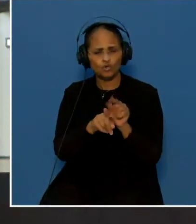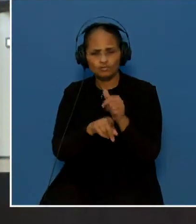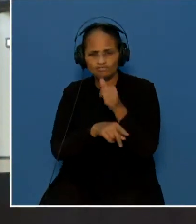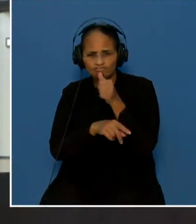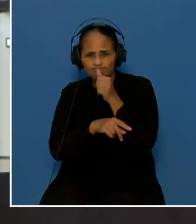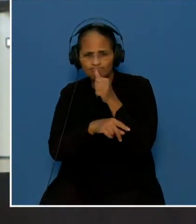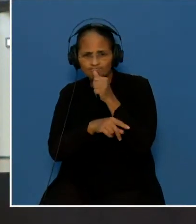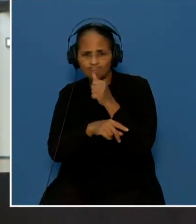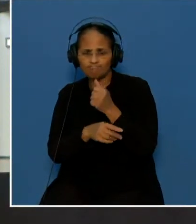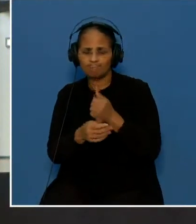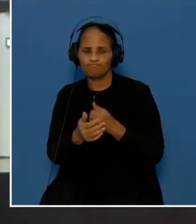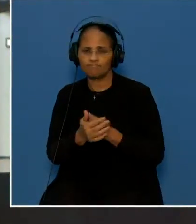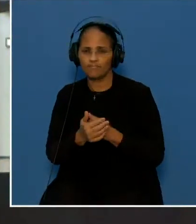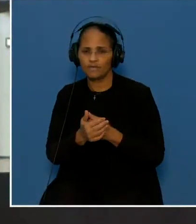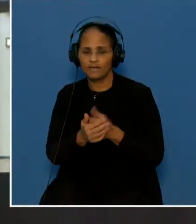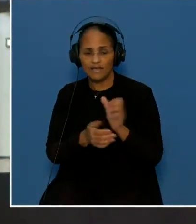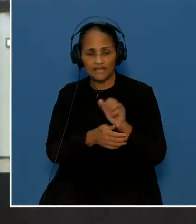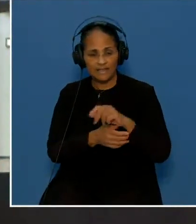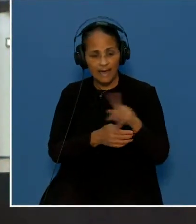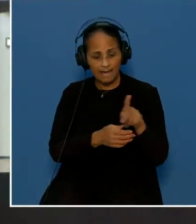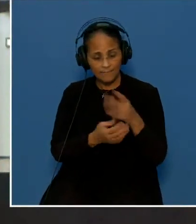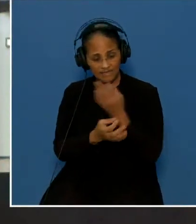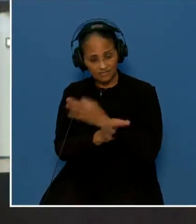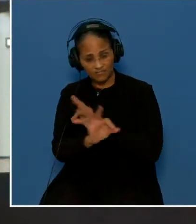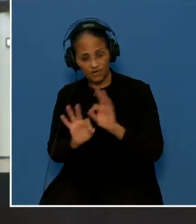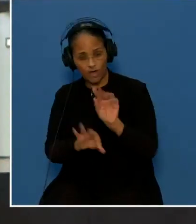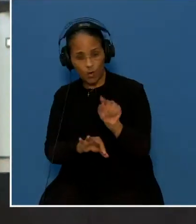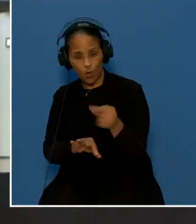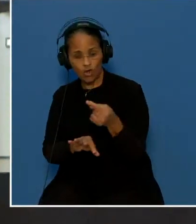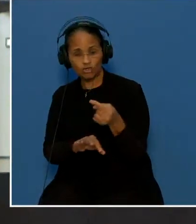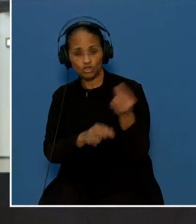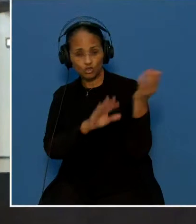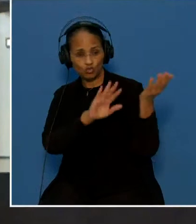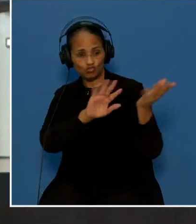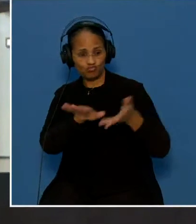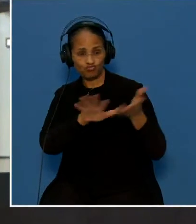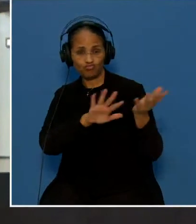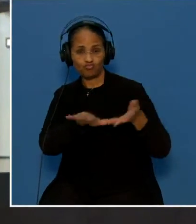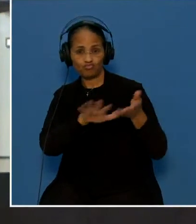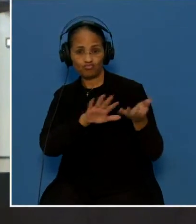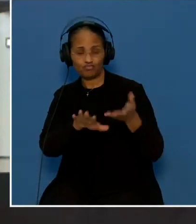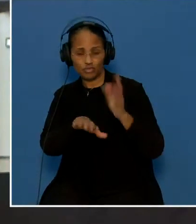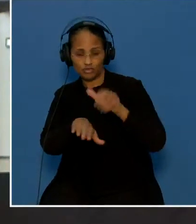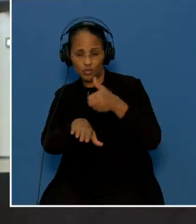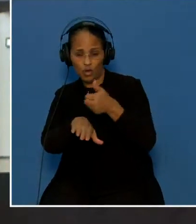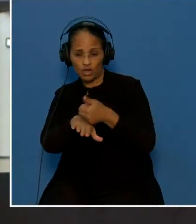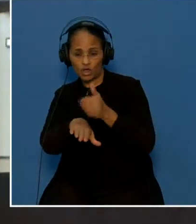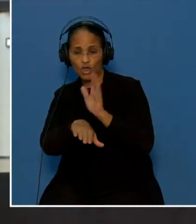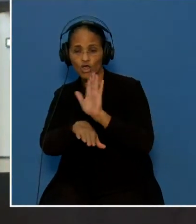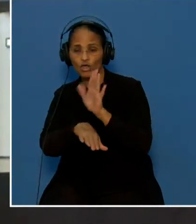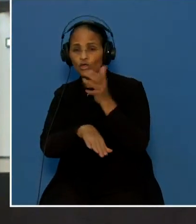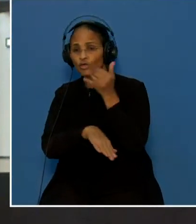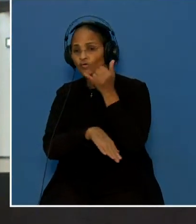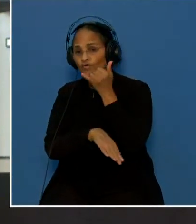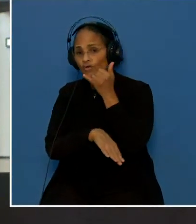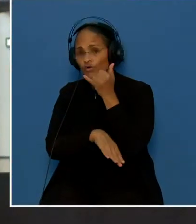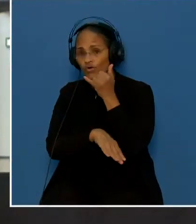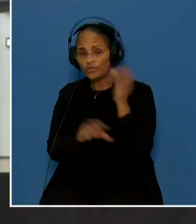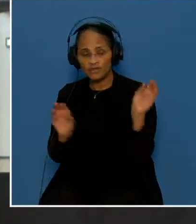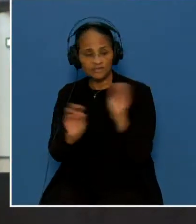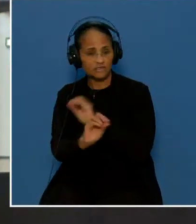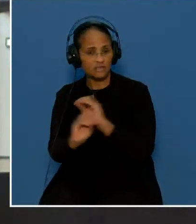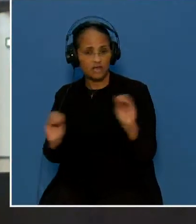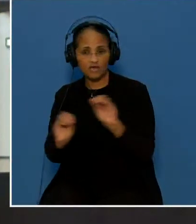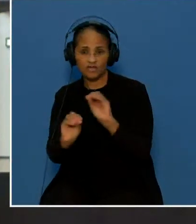anonymous. The app is free, and once you download and install it into your phone, there's